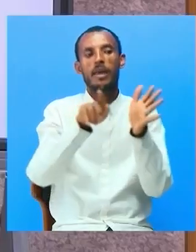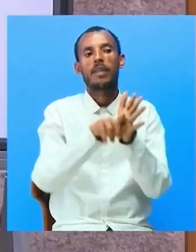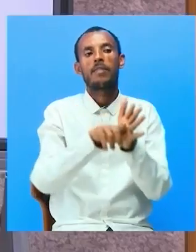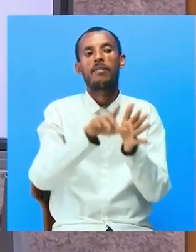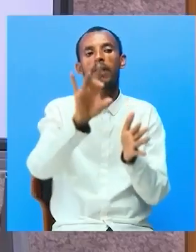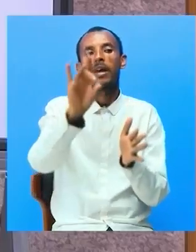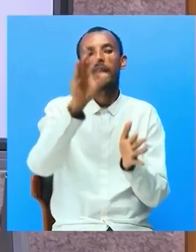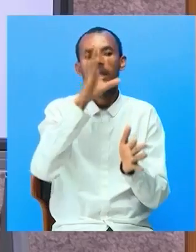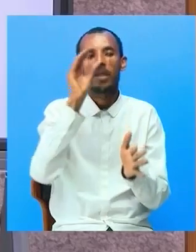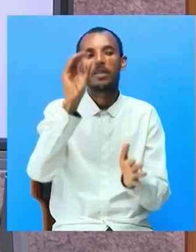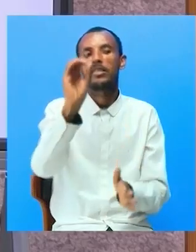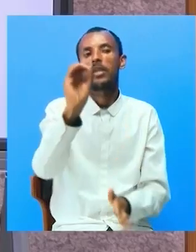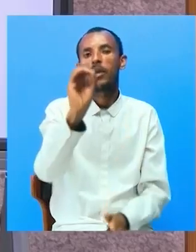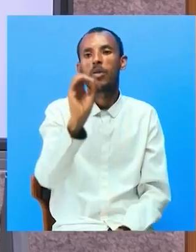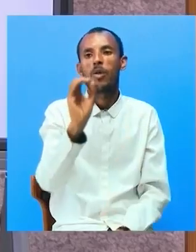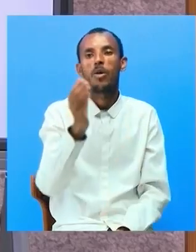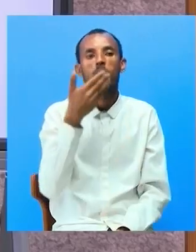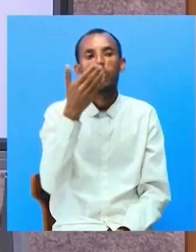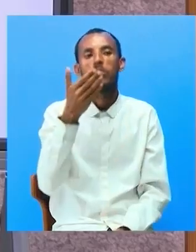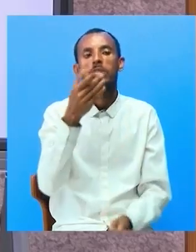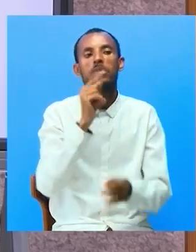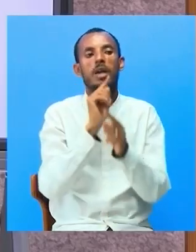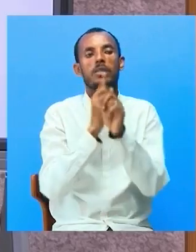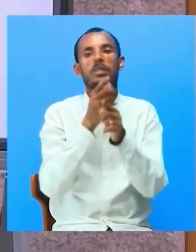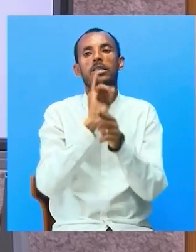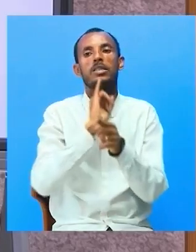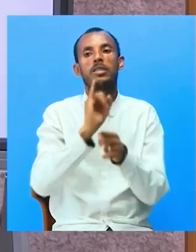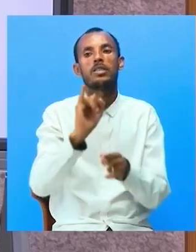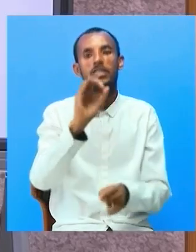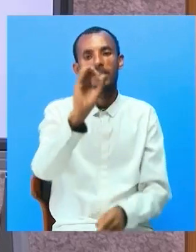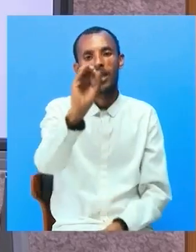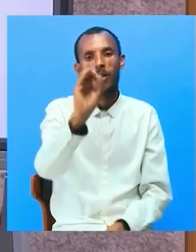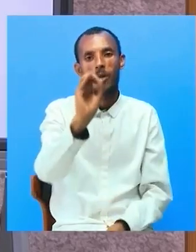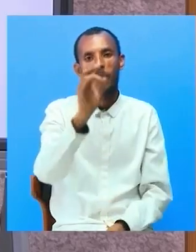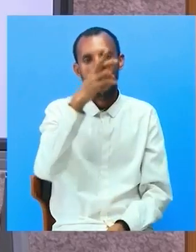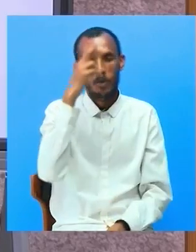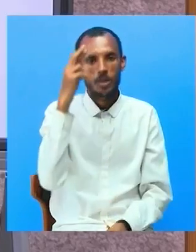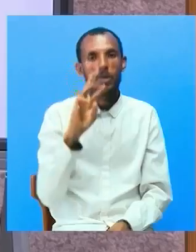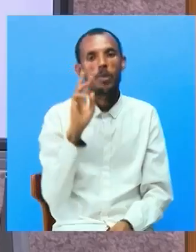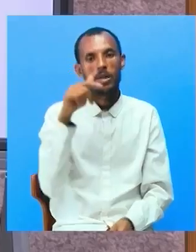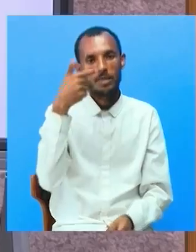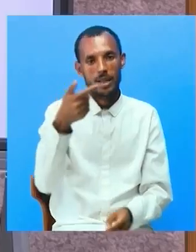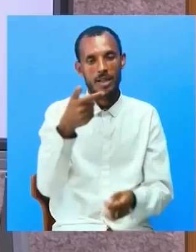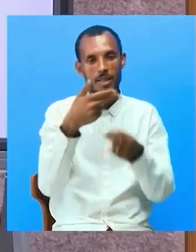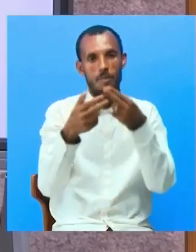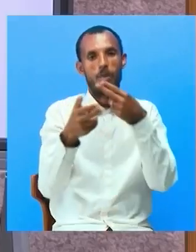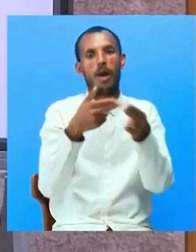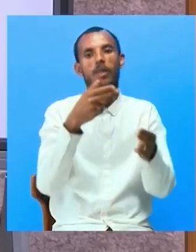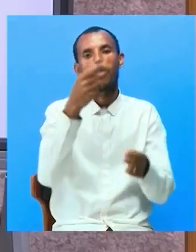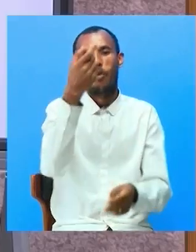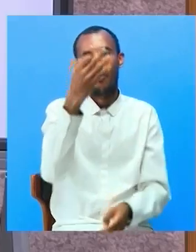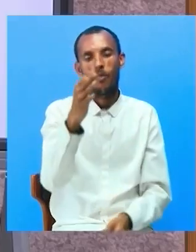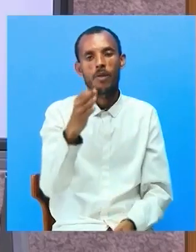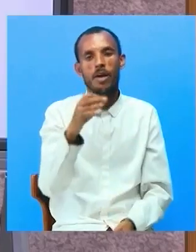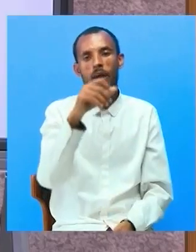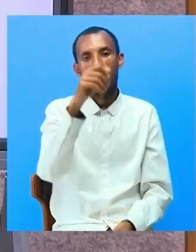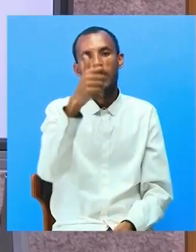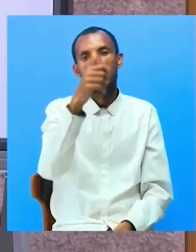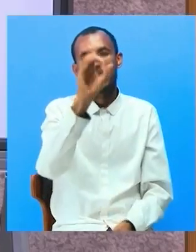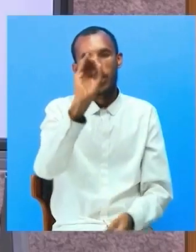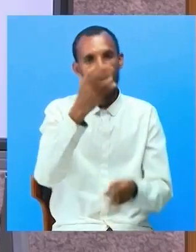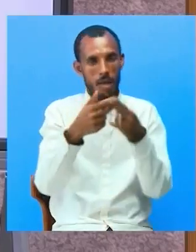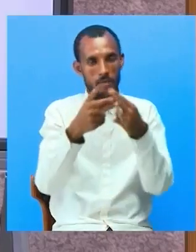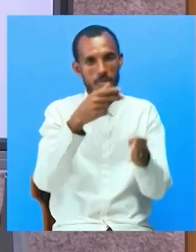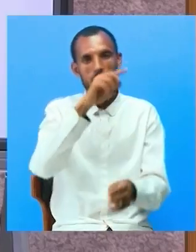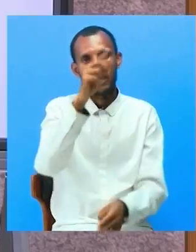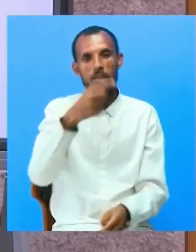0. Good. The answer it is 0, because we said the product of an integer and 0